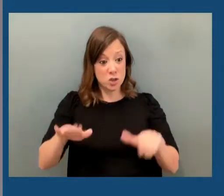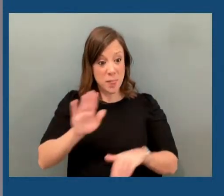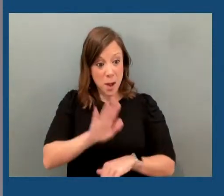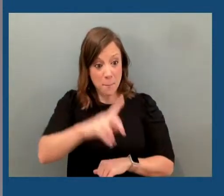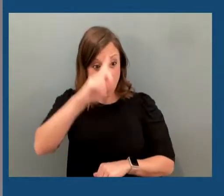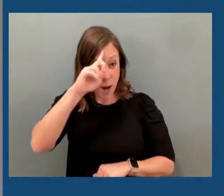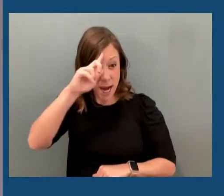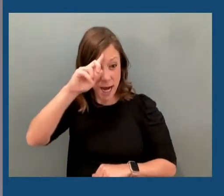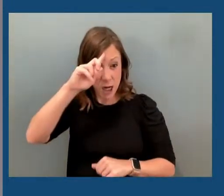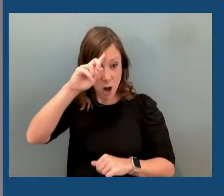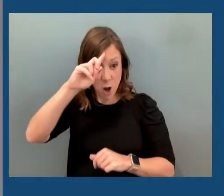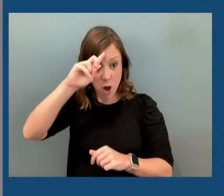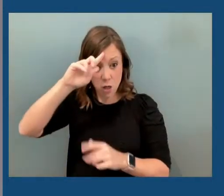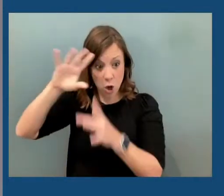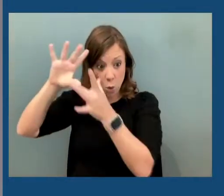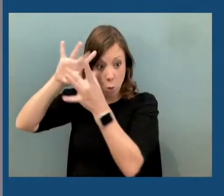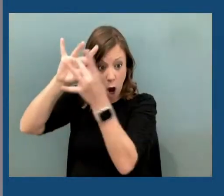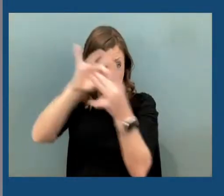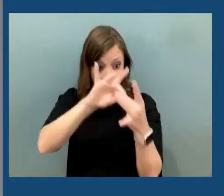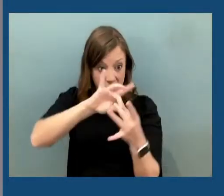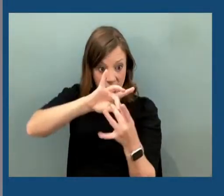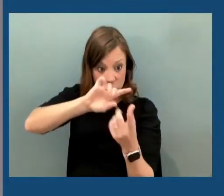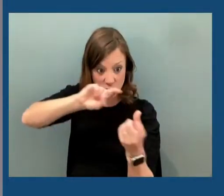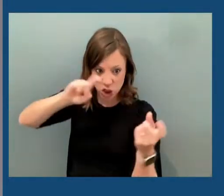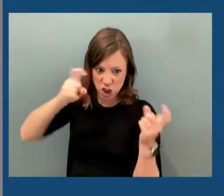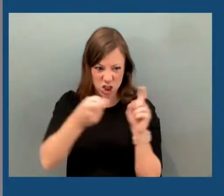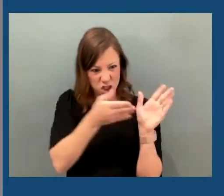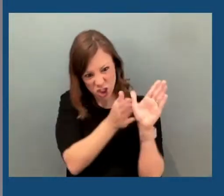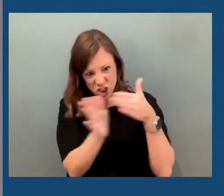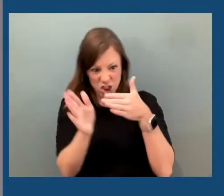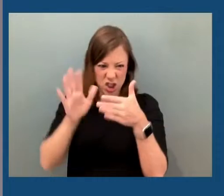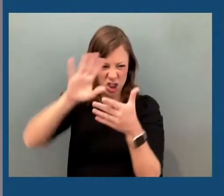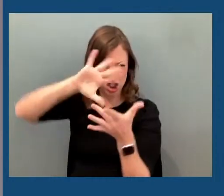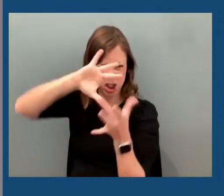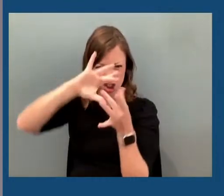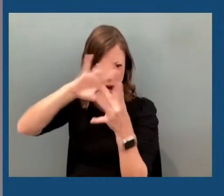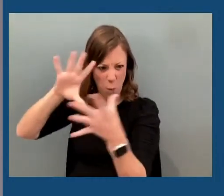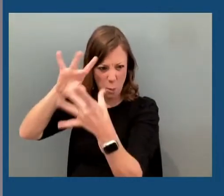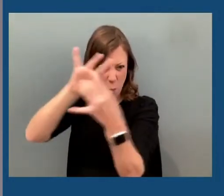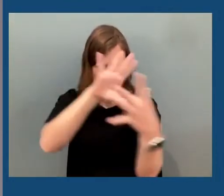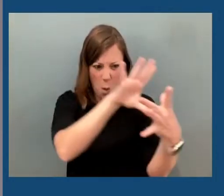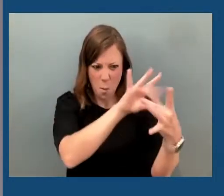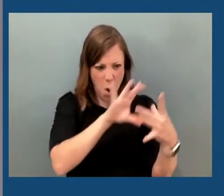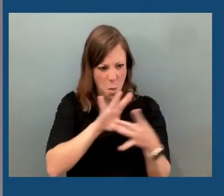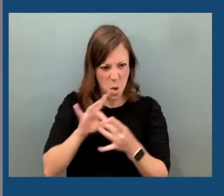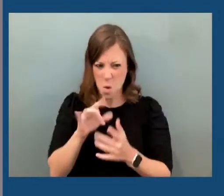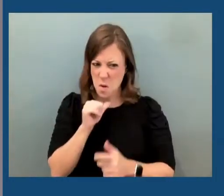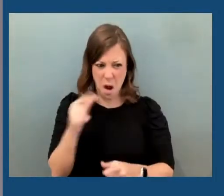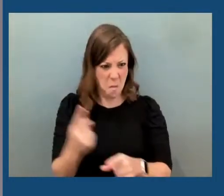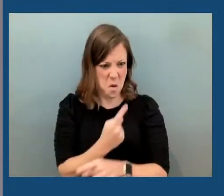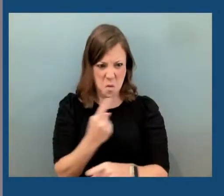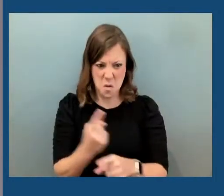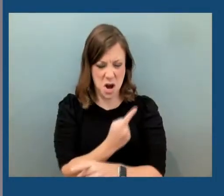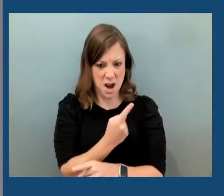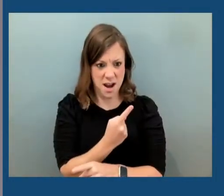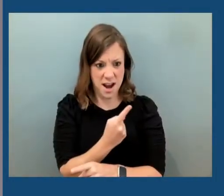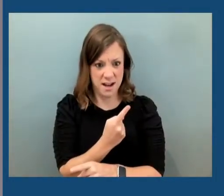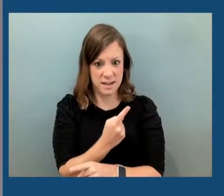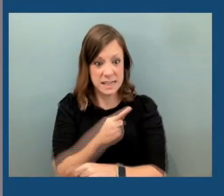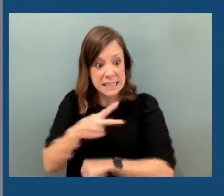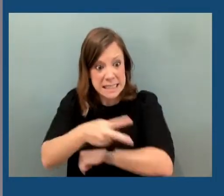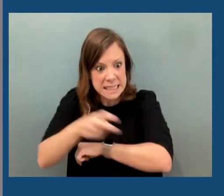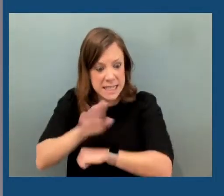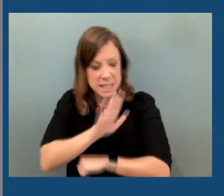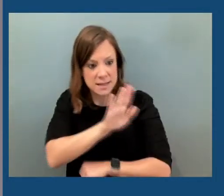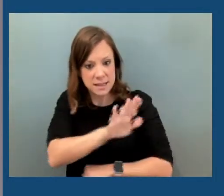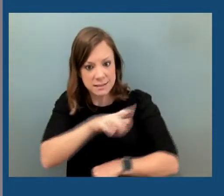we are here passively allowing that to happen. And what it does is it steals precious time and